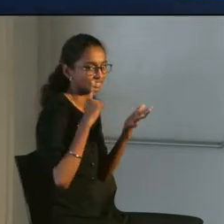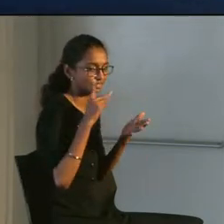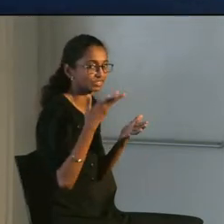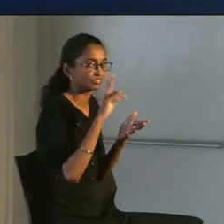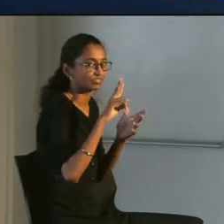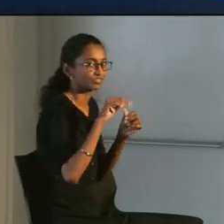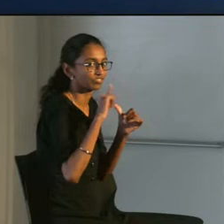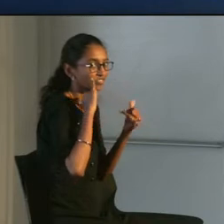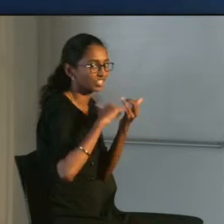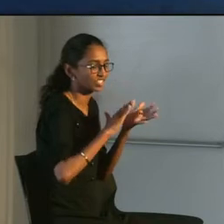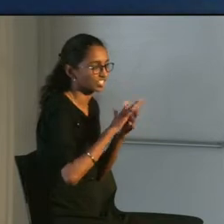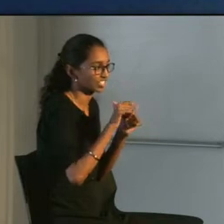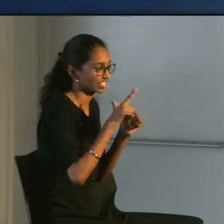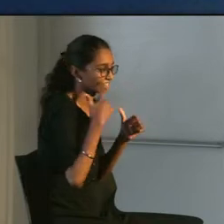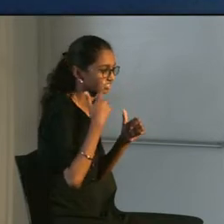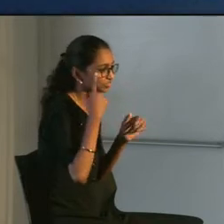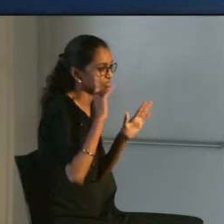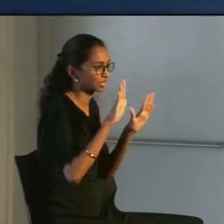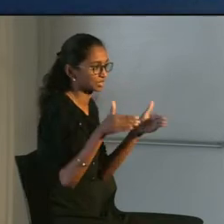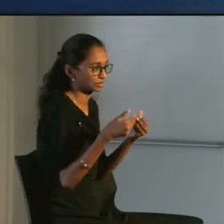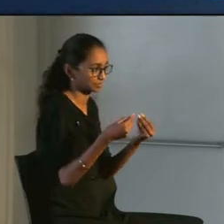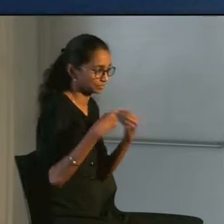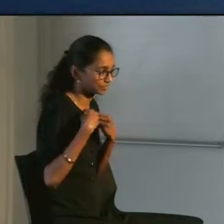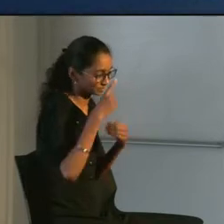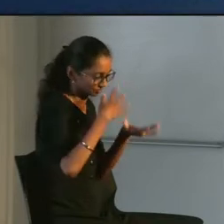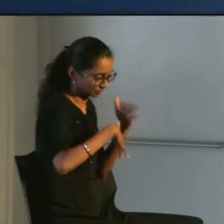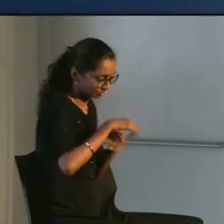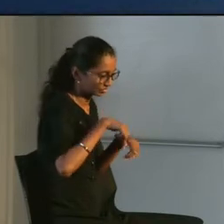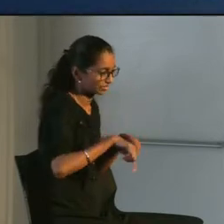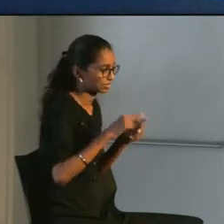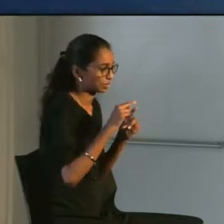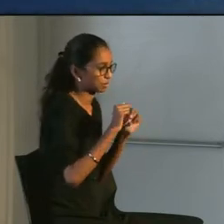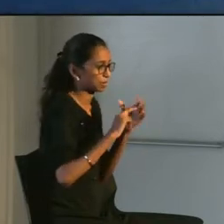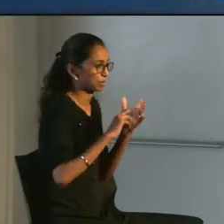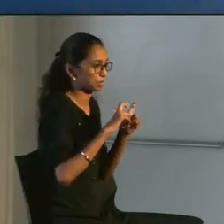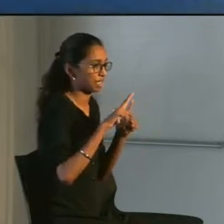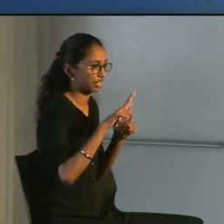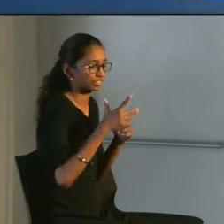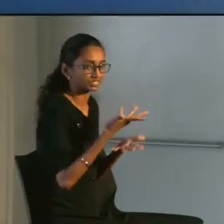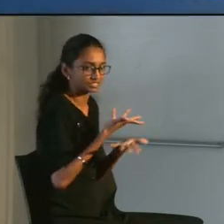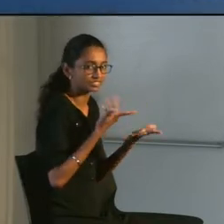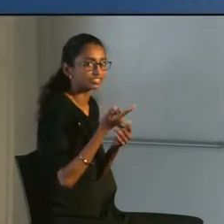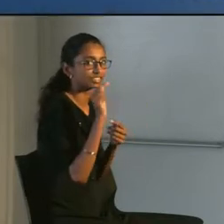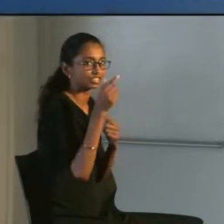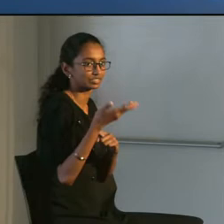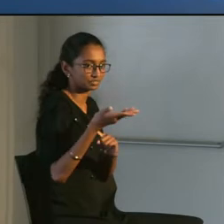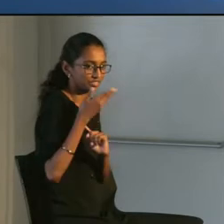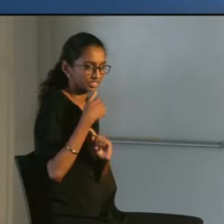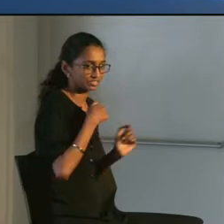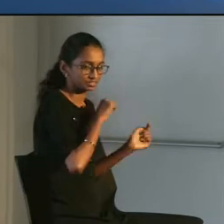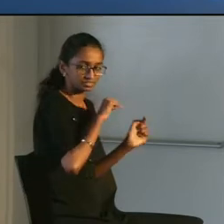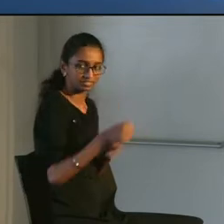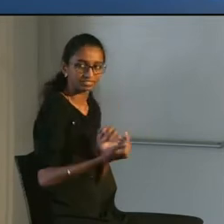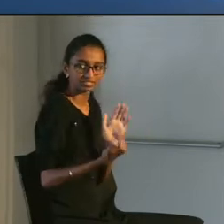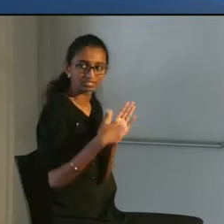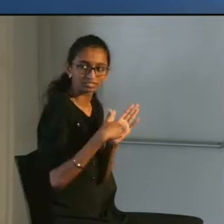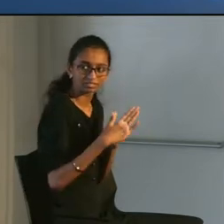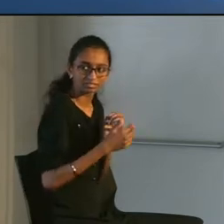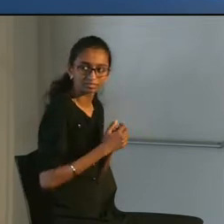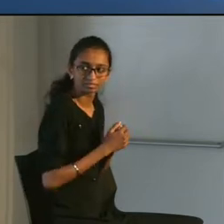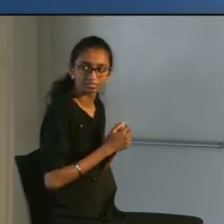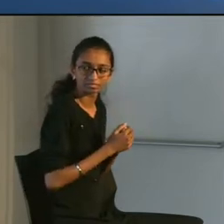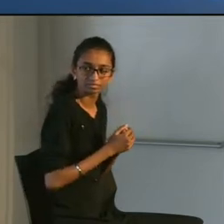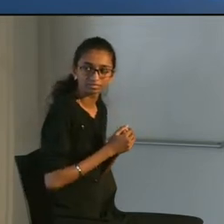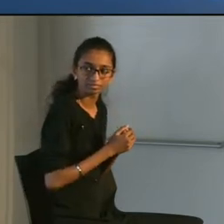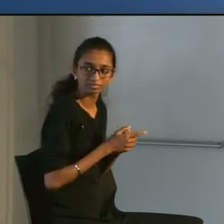for introducing and organizing this panel. Thank you, Matt, for inviting us again. It's a really